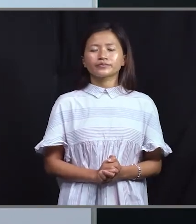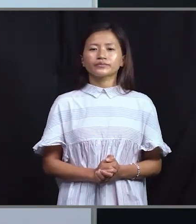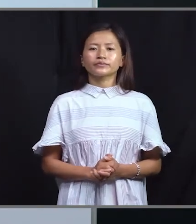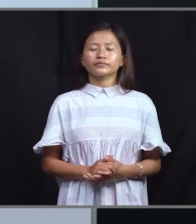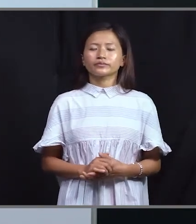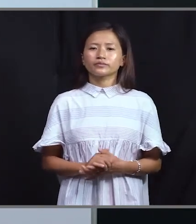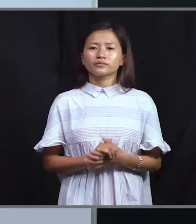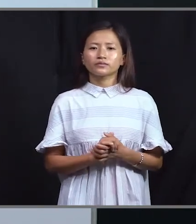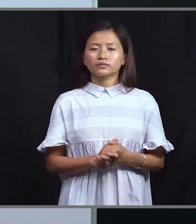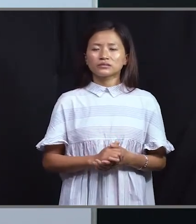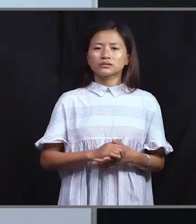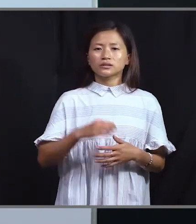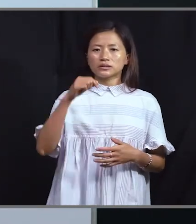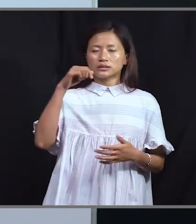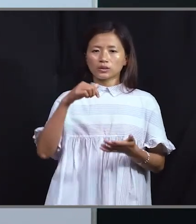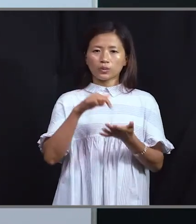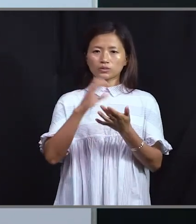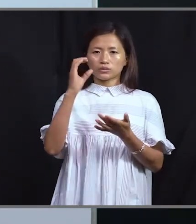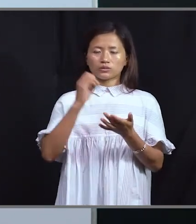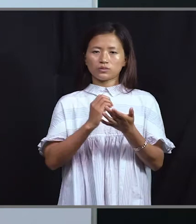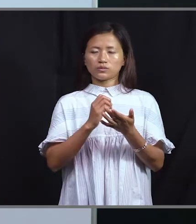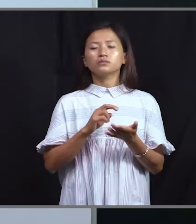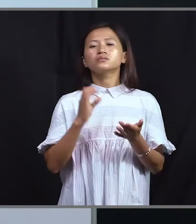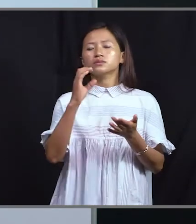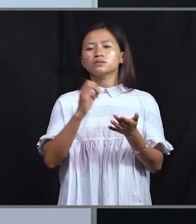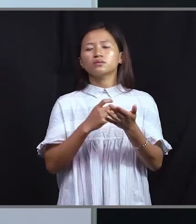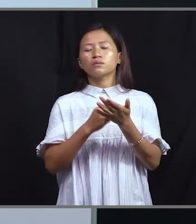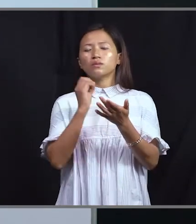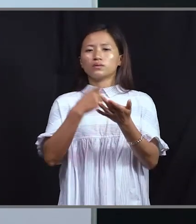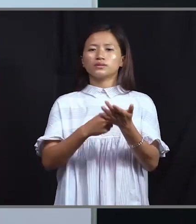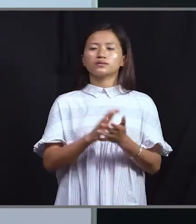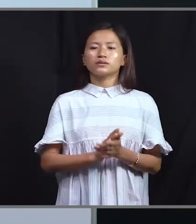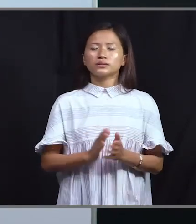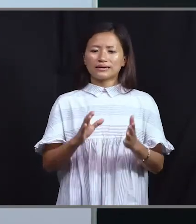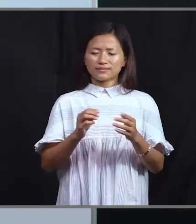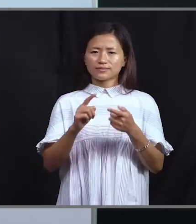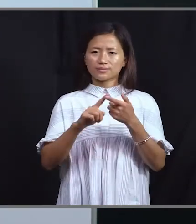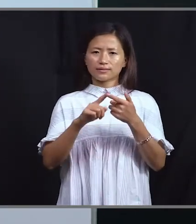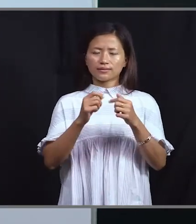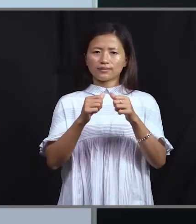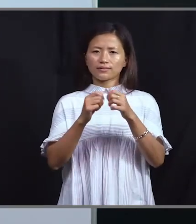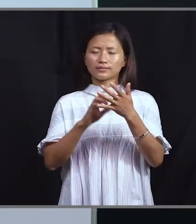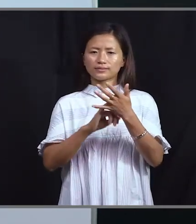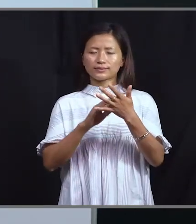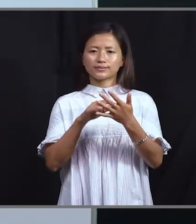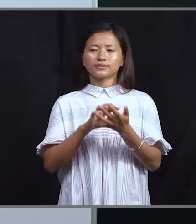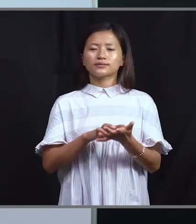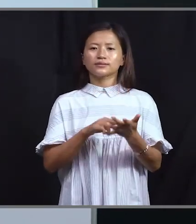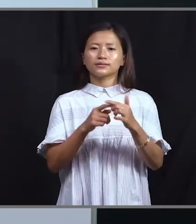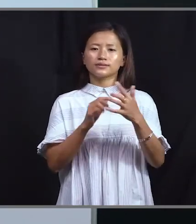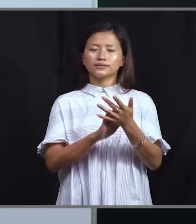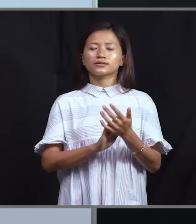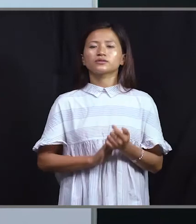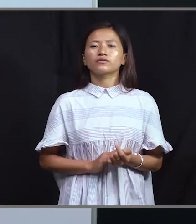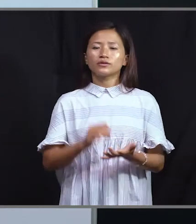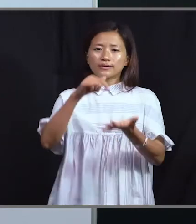Now, this coordination is considered to be the essence of management. This coordination is considered to be the core,